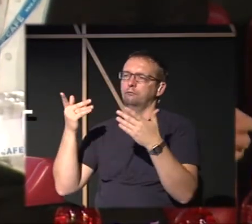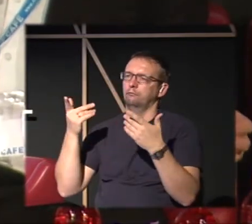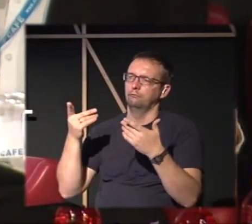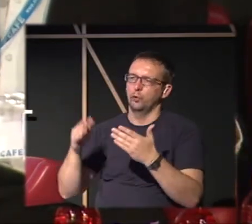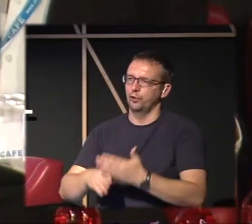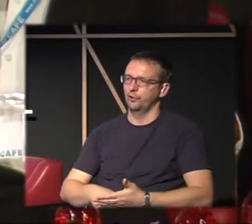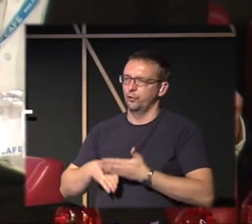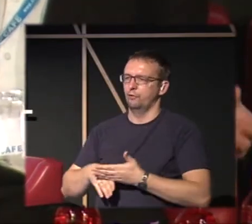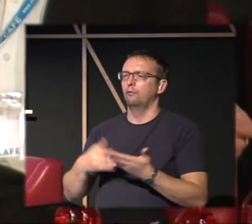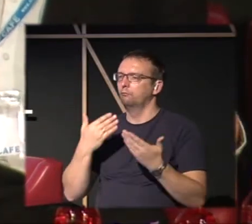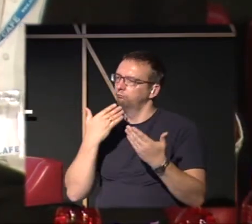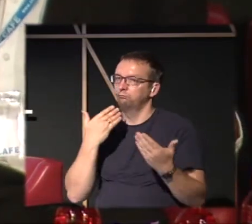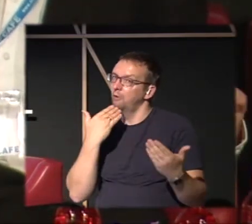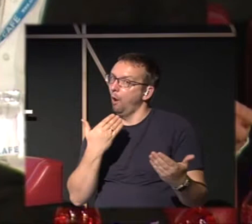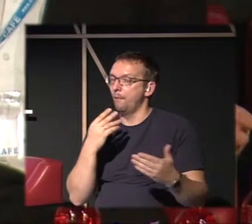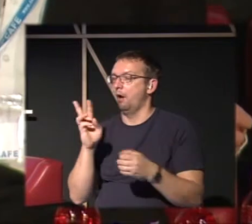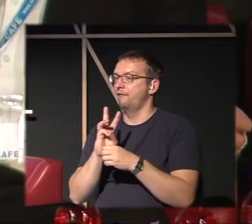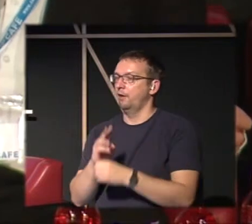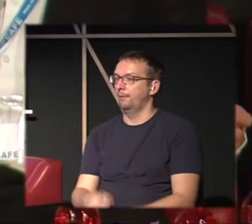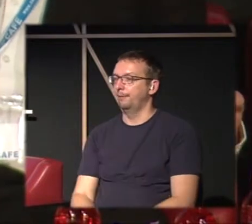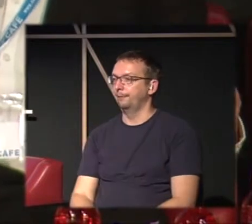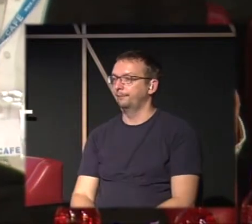lot of weeks of action, a lot of different